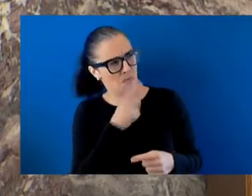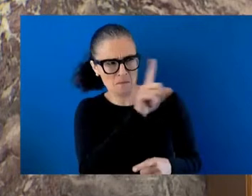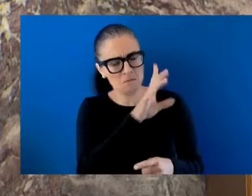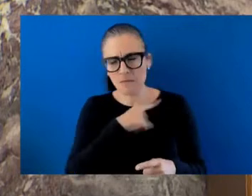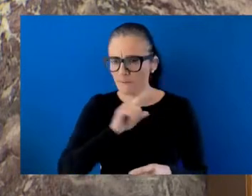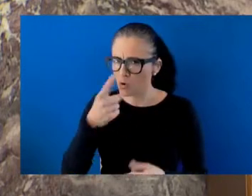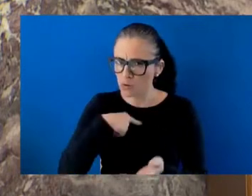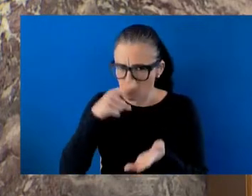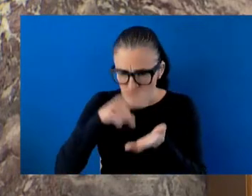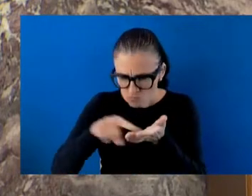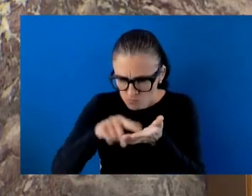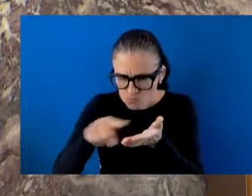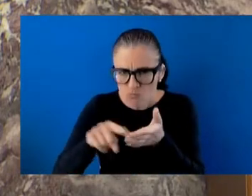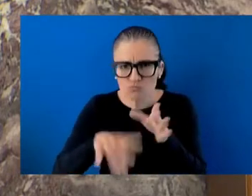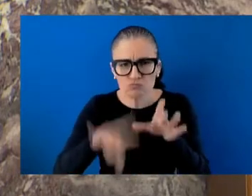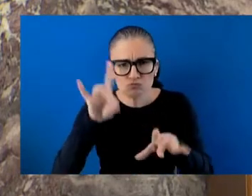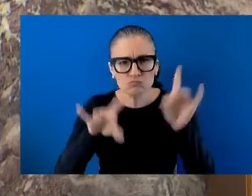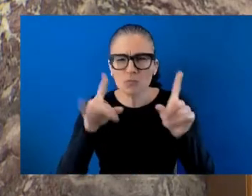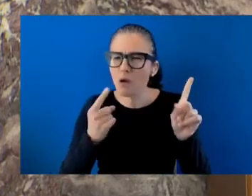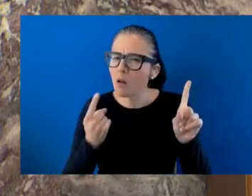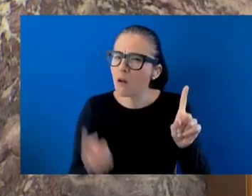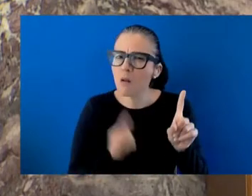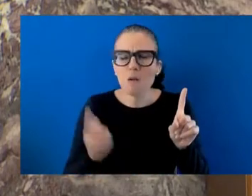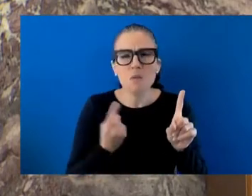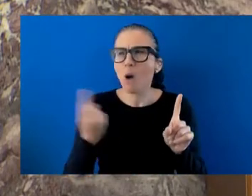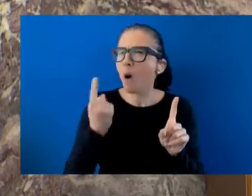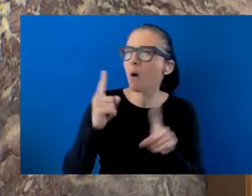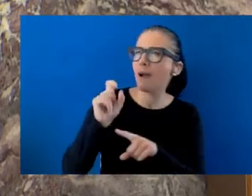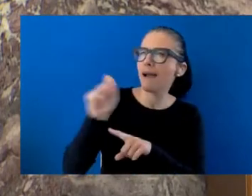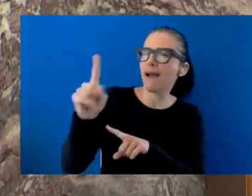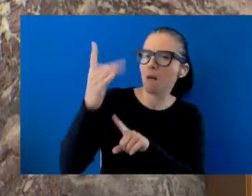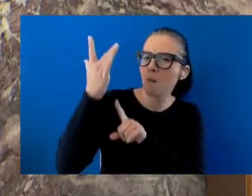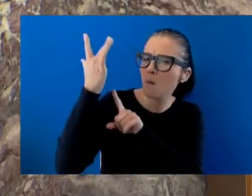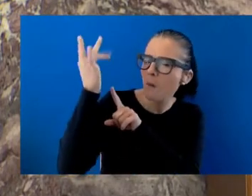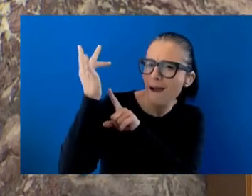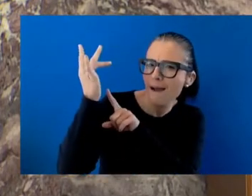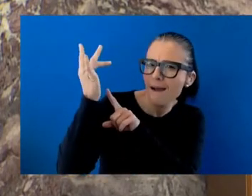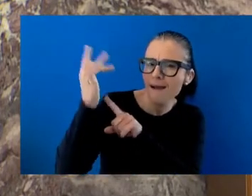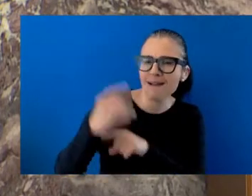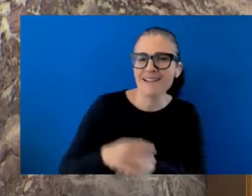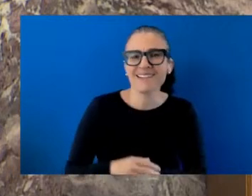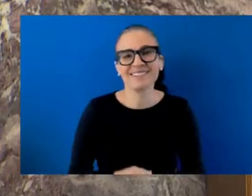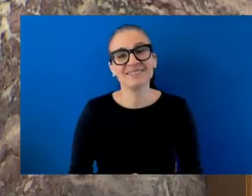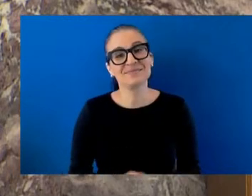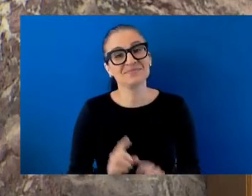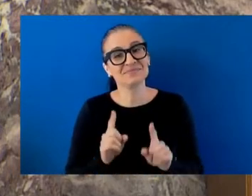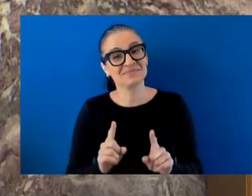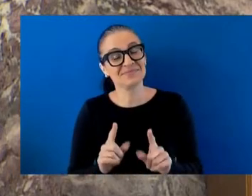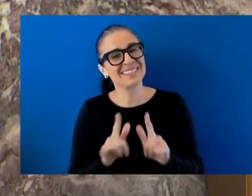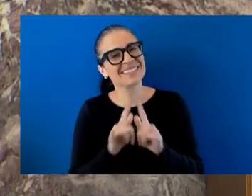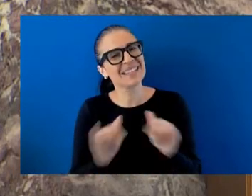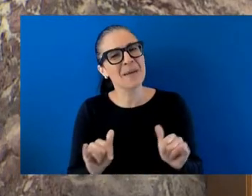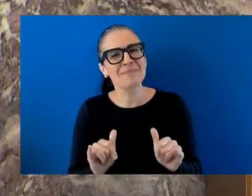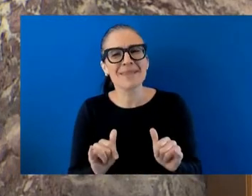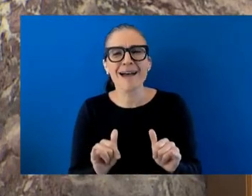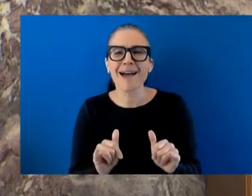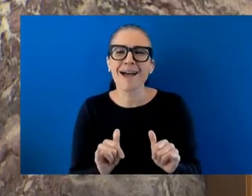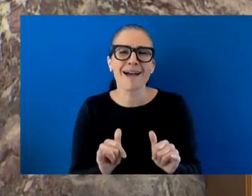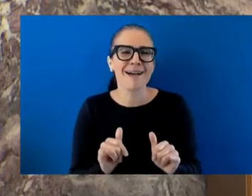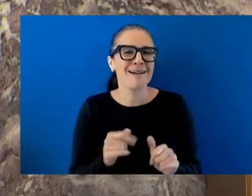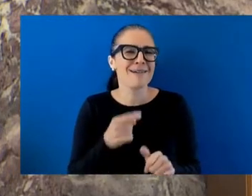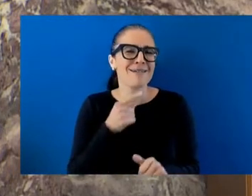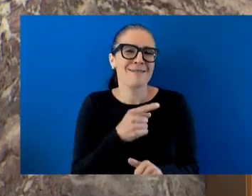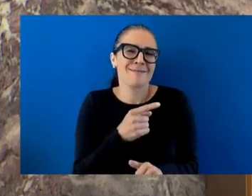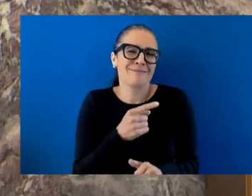of everything, but he was also the best big brother to his sister and brother. Mick's journey fills me with pride and hope.